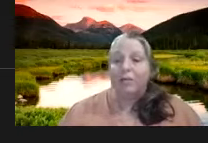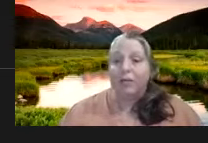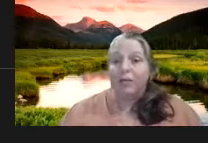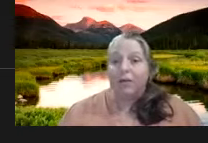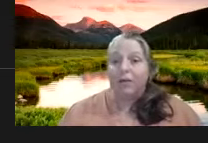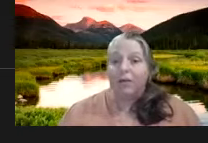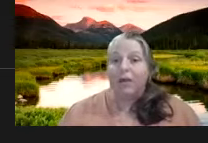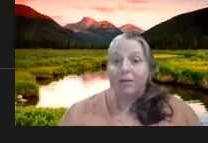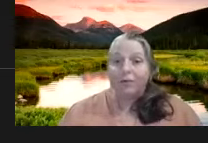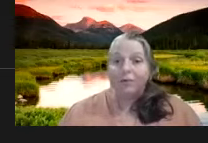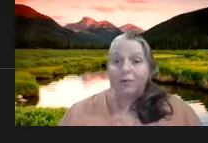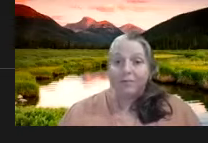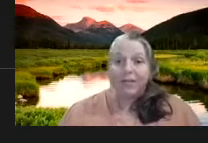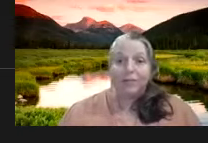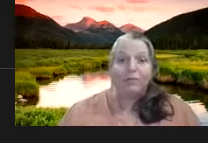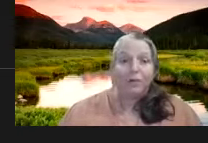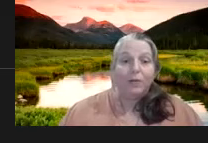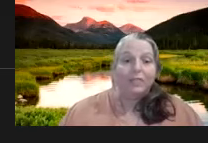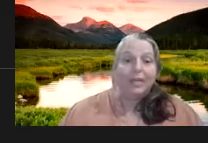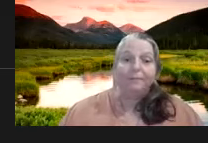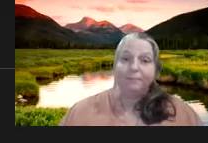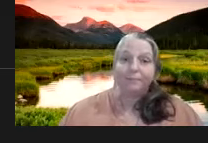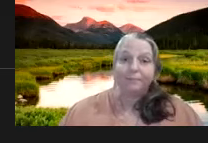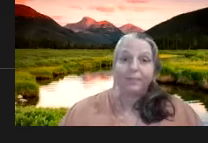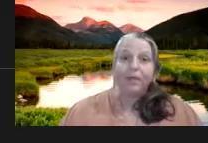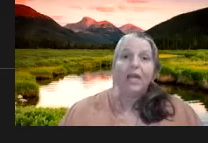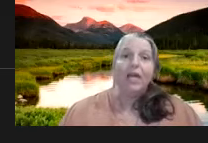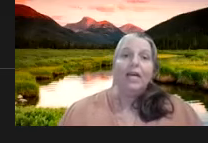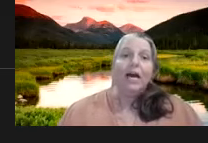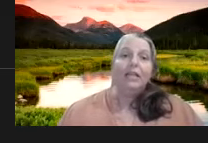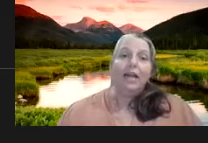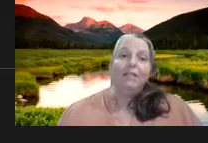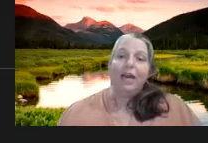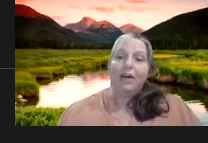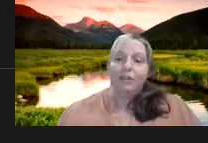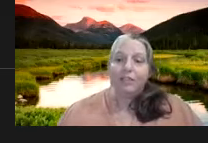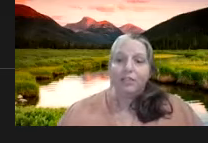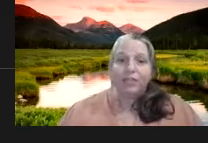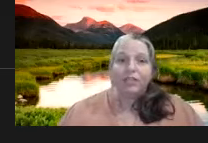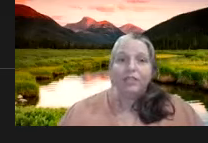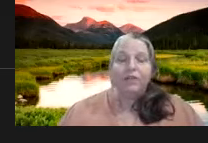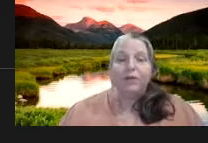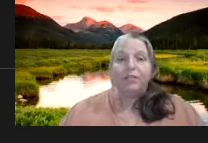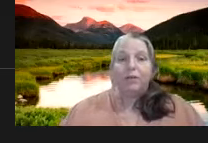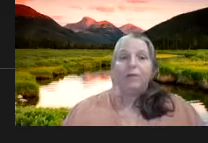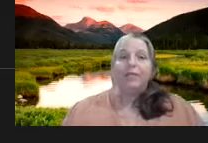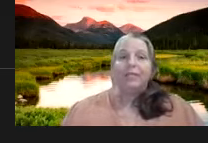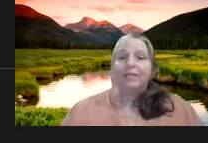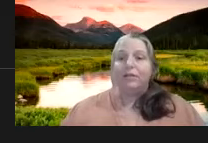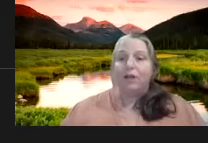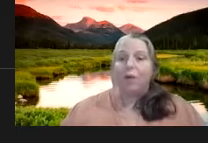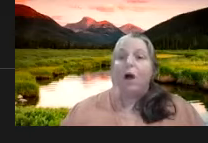I know is going to be one of our breakout rooms as we move forward tonight. A lot of the other suggestions focused on